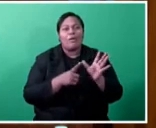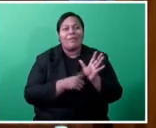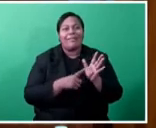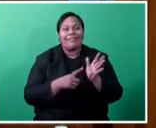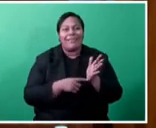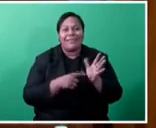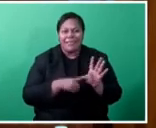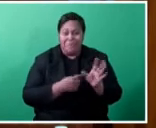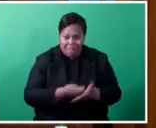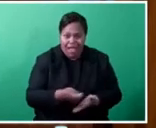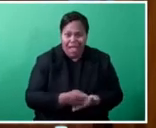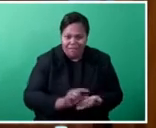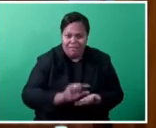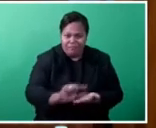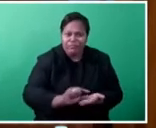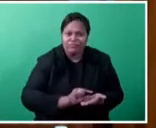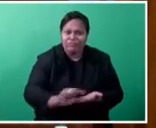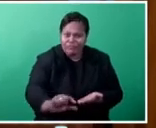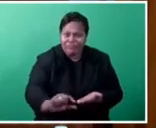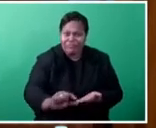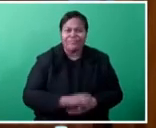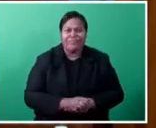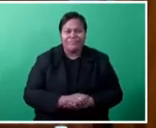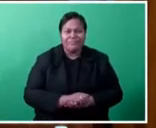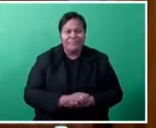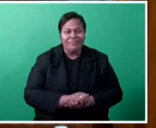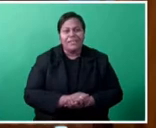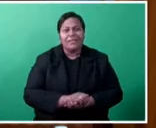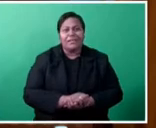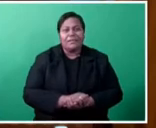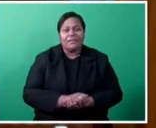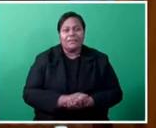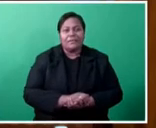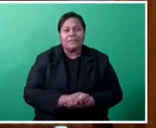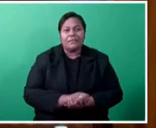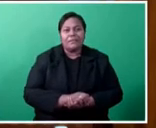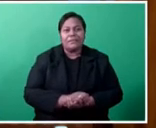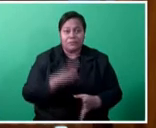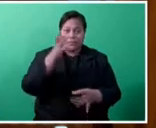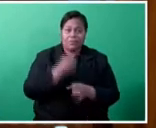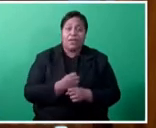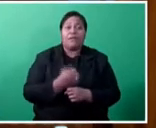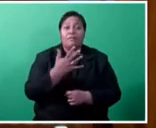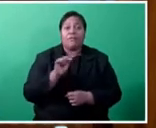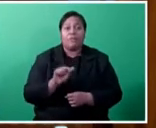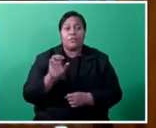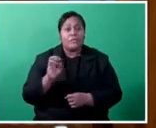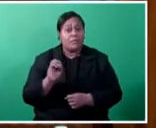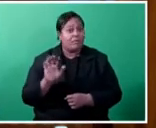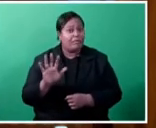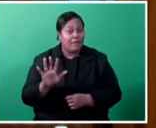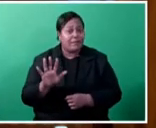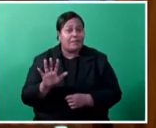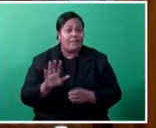has made a total of 6 mineral royalty fair share payouts totaling $5.05 million to 3